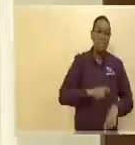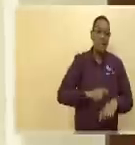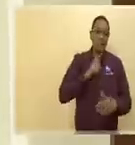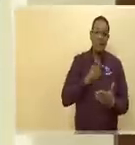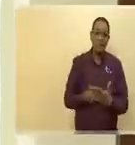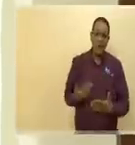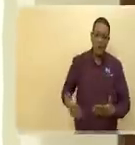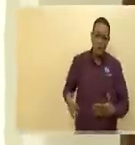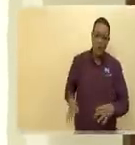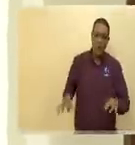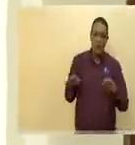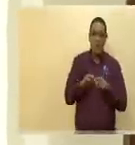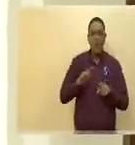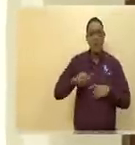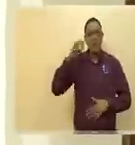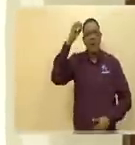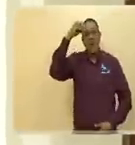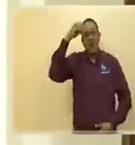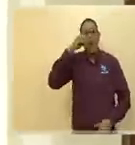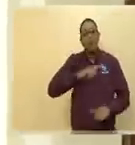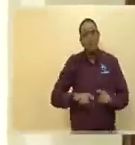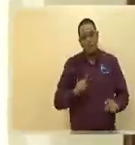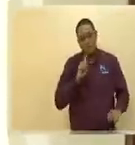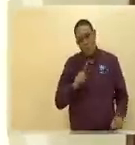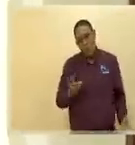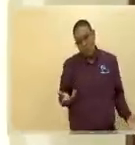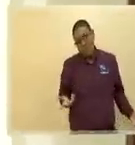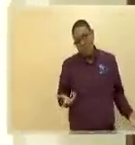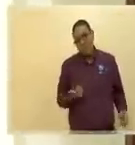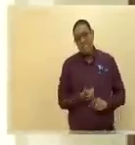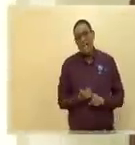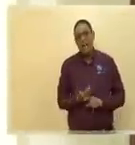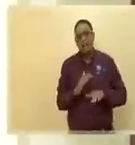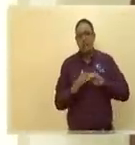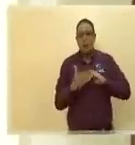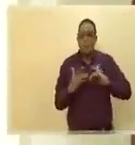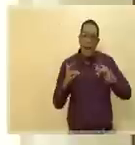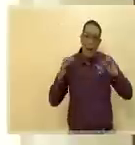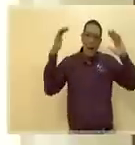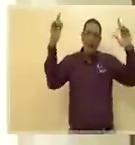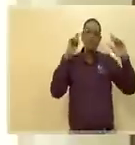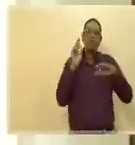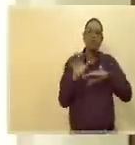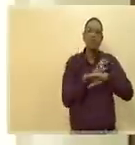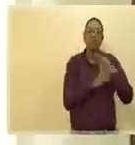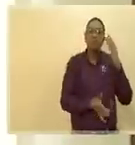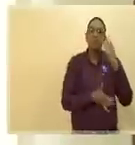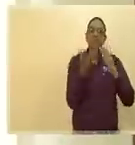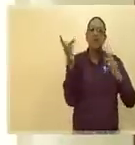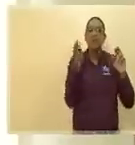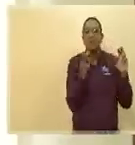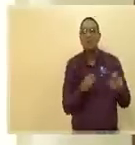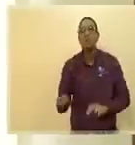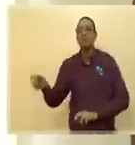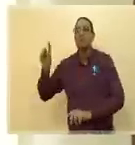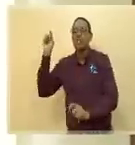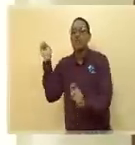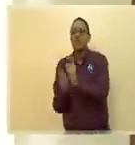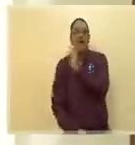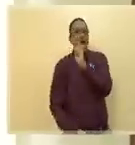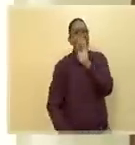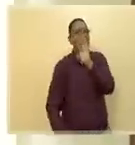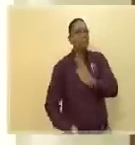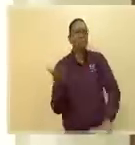and this is an opinion, but I think it's buttressed in fact, that will take Jamaica to the digital, technologically